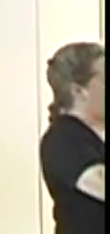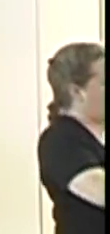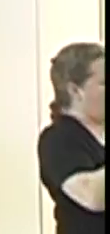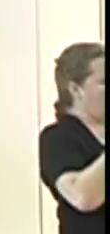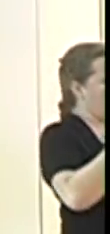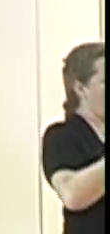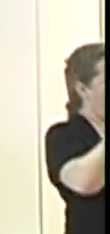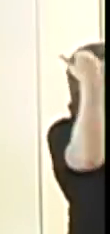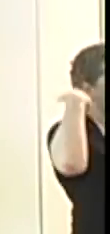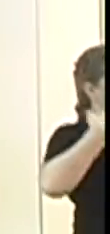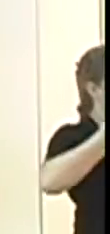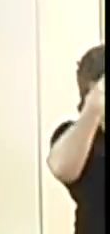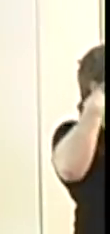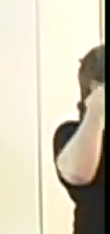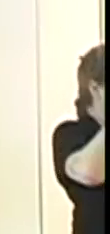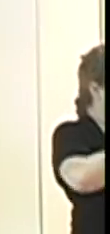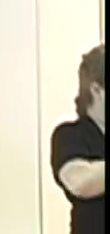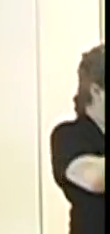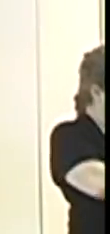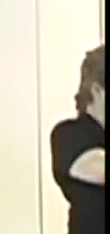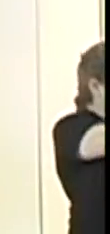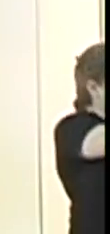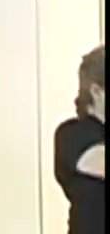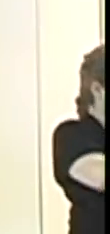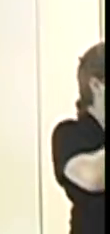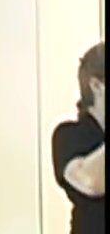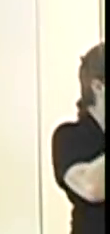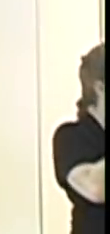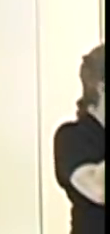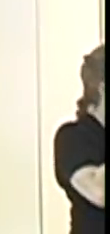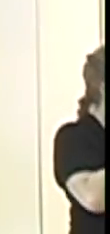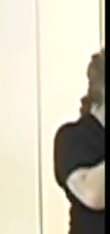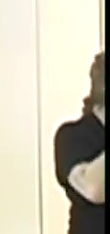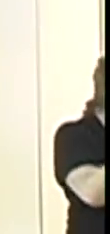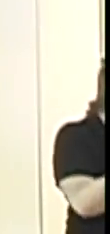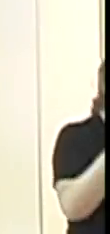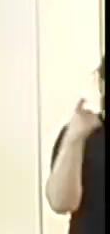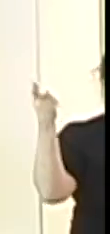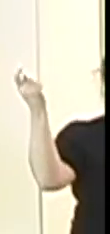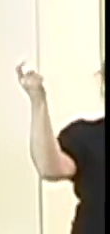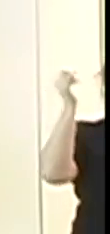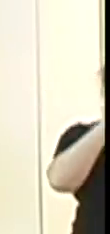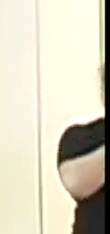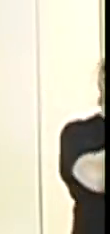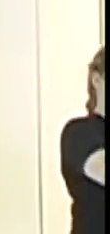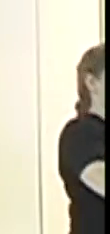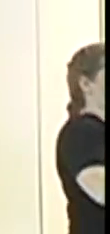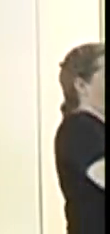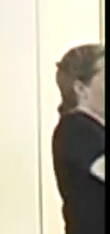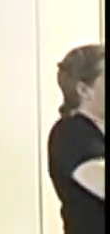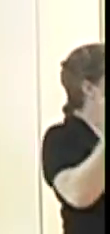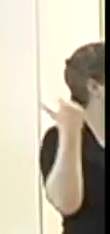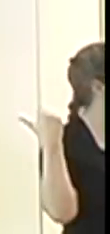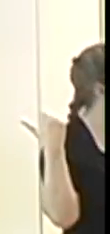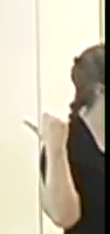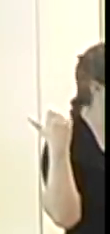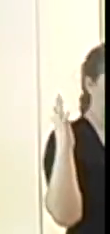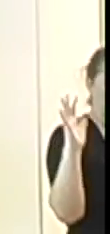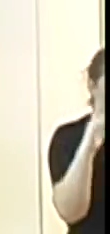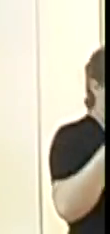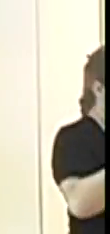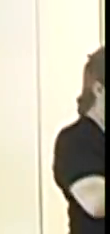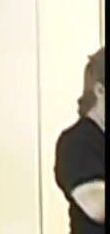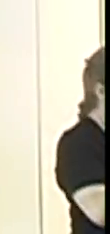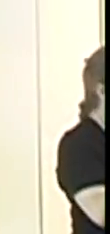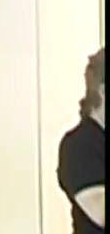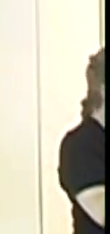proximalization hypothesis. I suggested that children are going to favor more proximal articulators of the arm, but yet they're quite successful on the